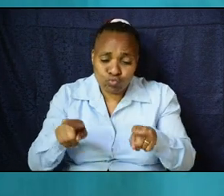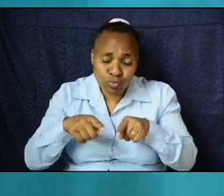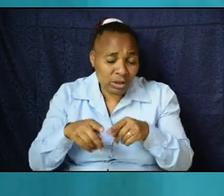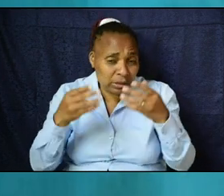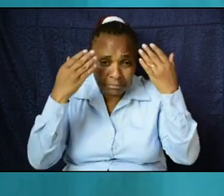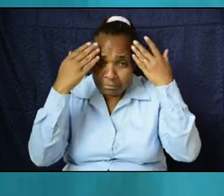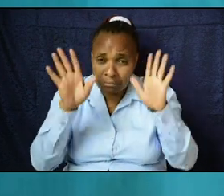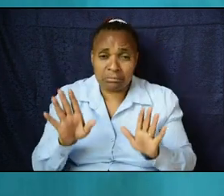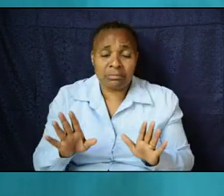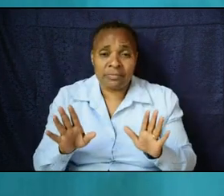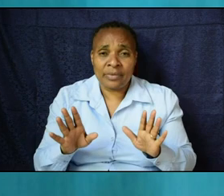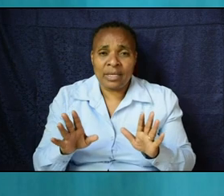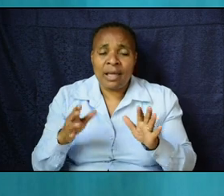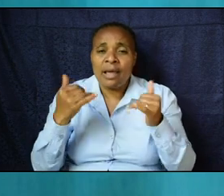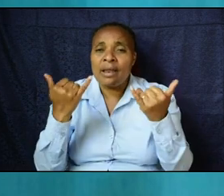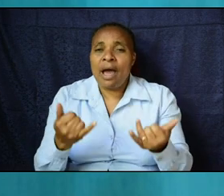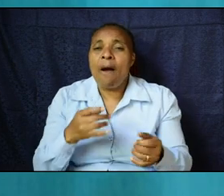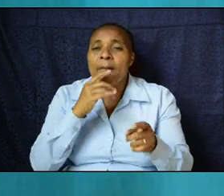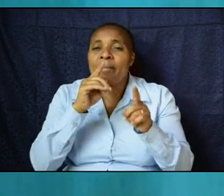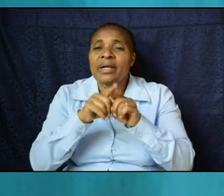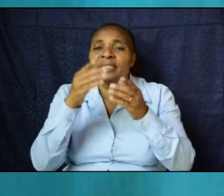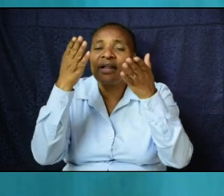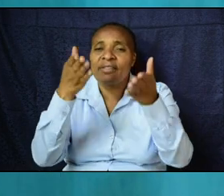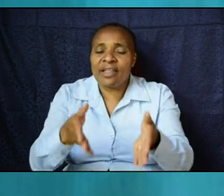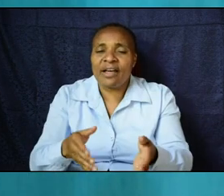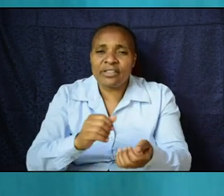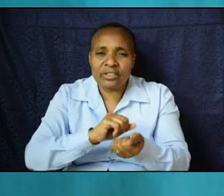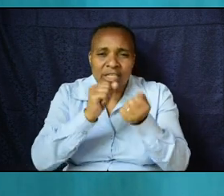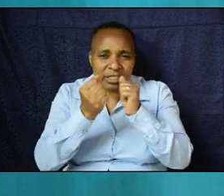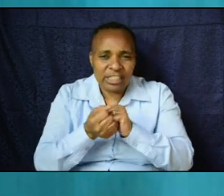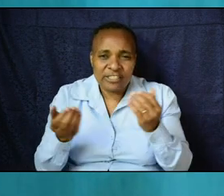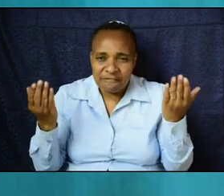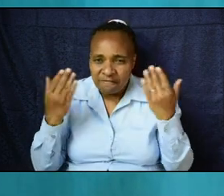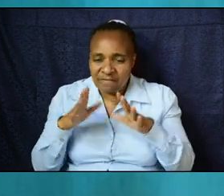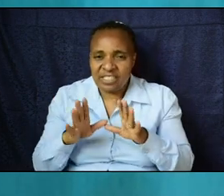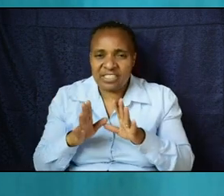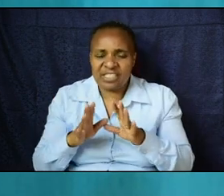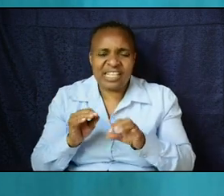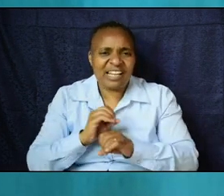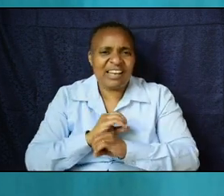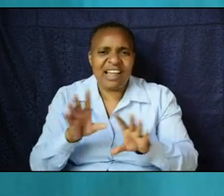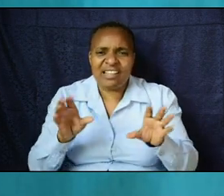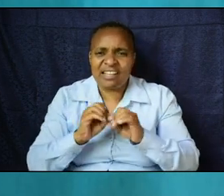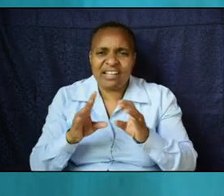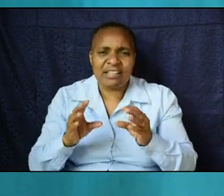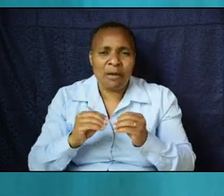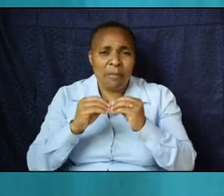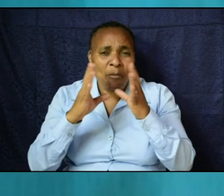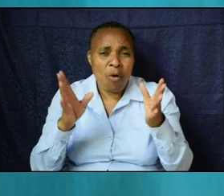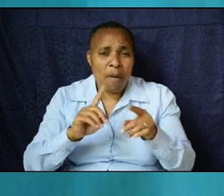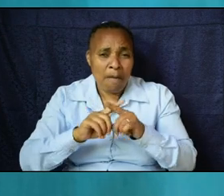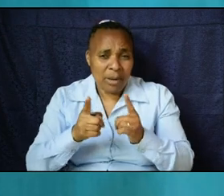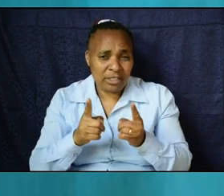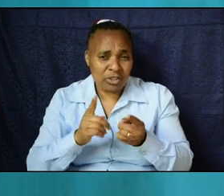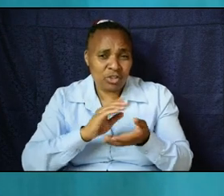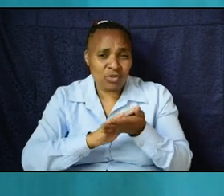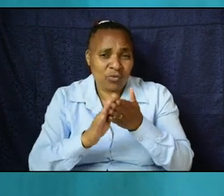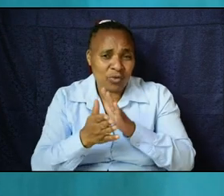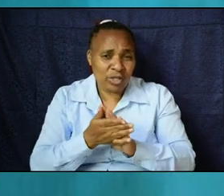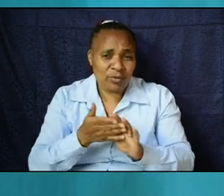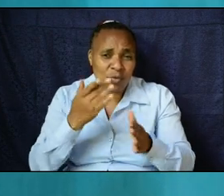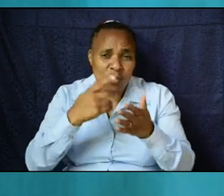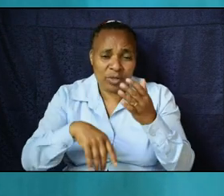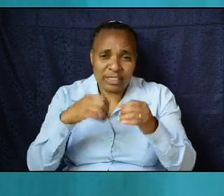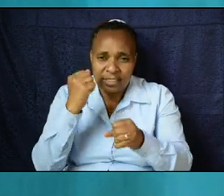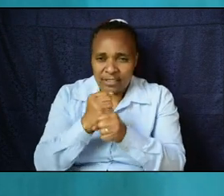that his brothers were there and they had changed. He had nothing more but to forgive, which is what he